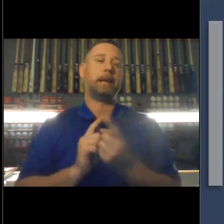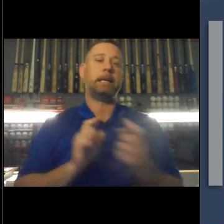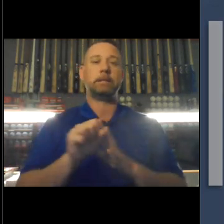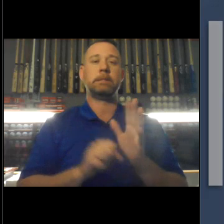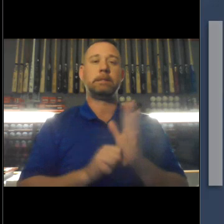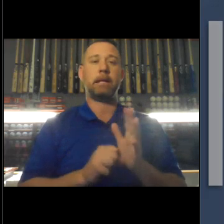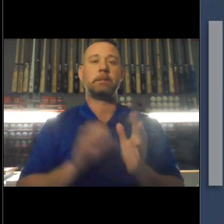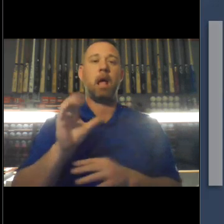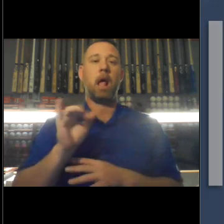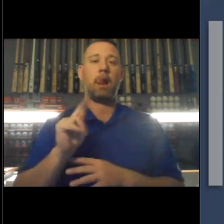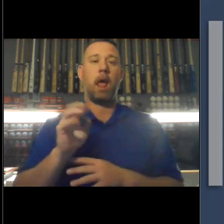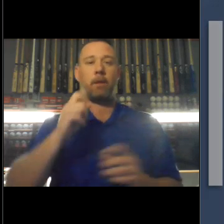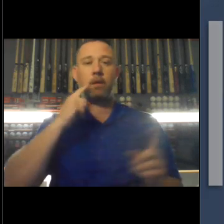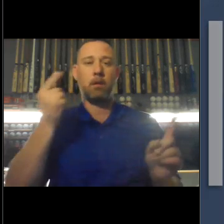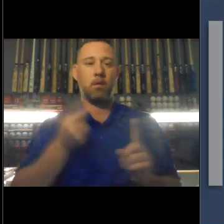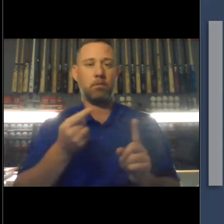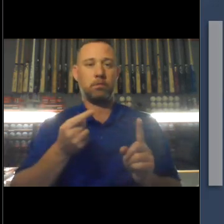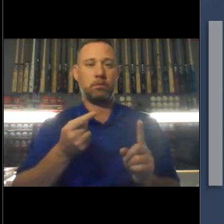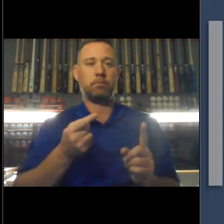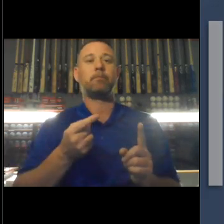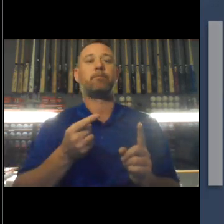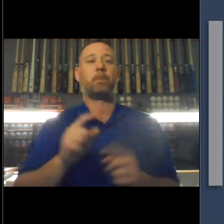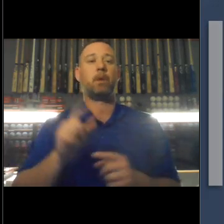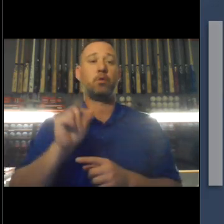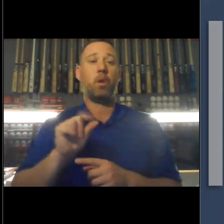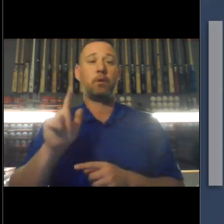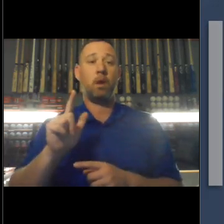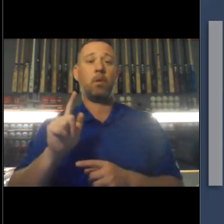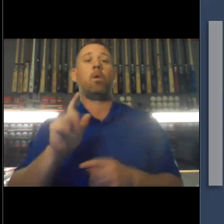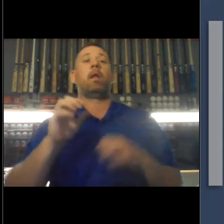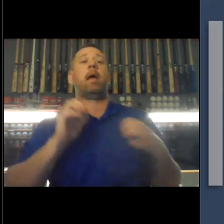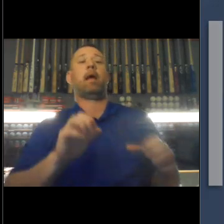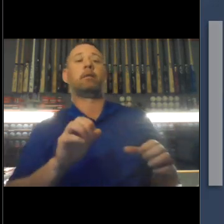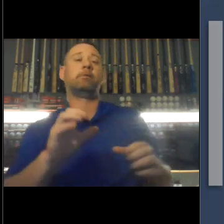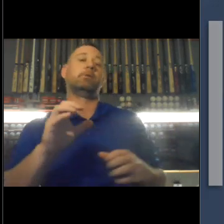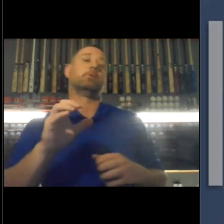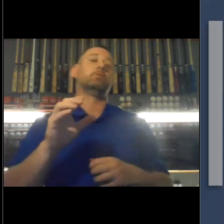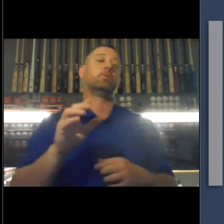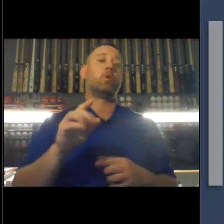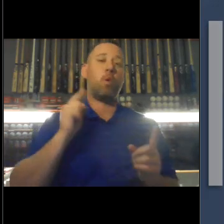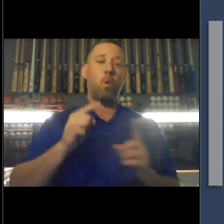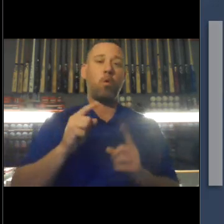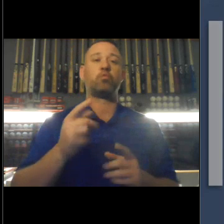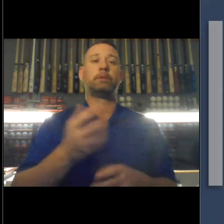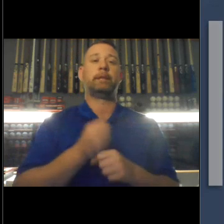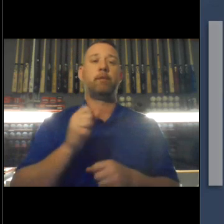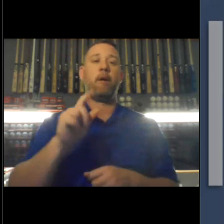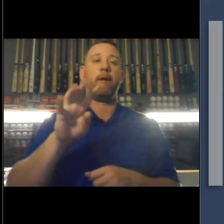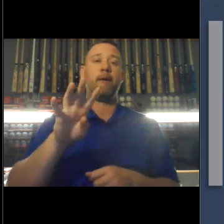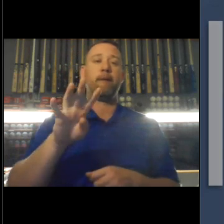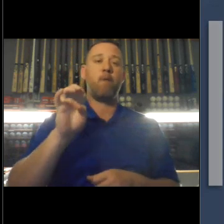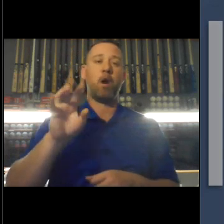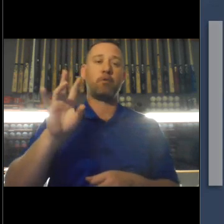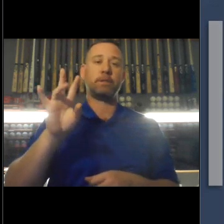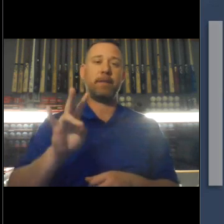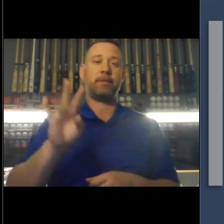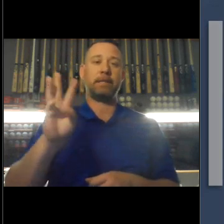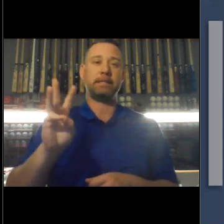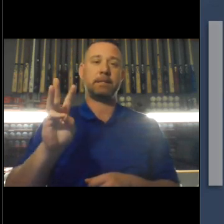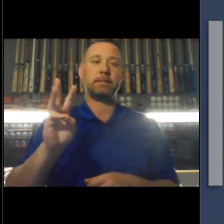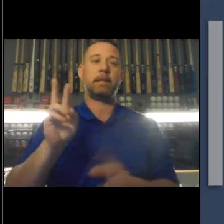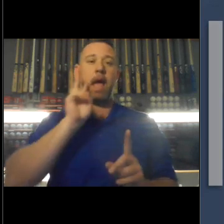goals. The 2021 Active Transportation Program received a total of 476